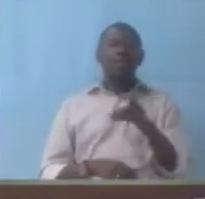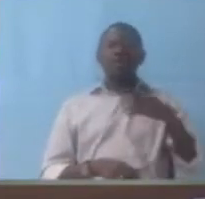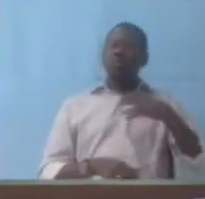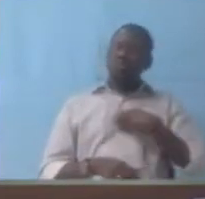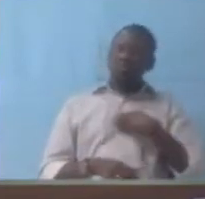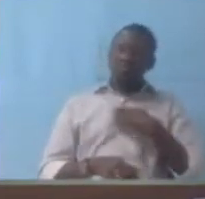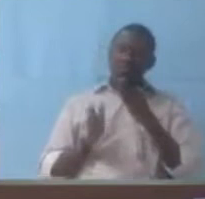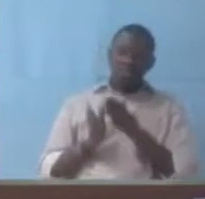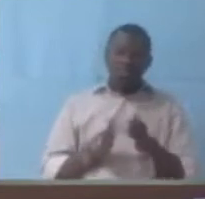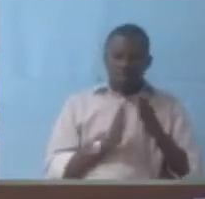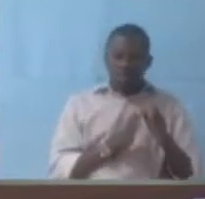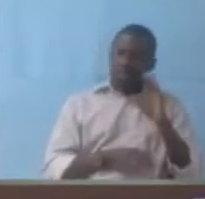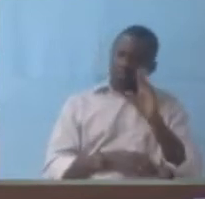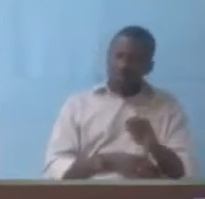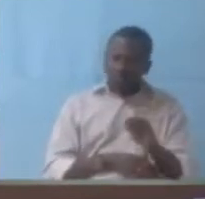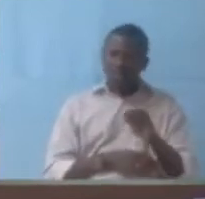do.